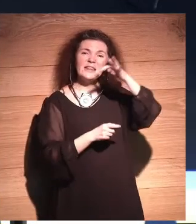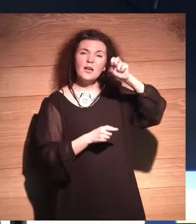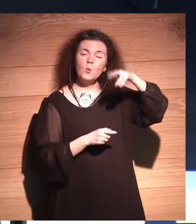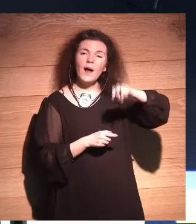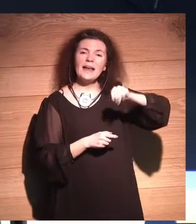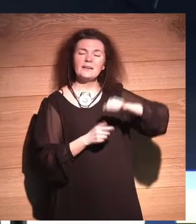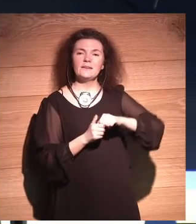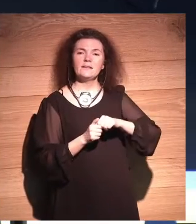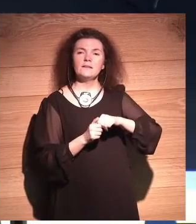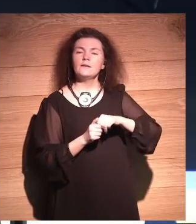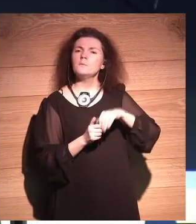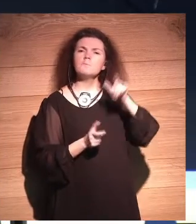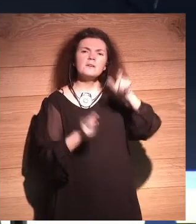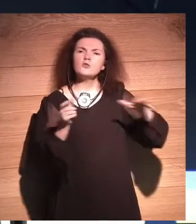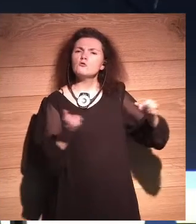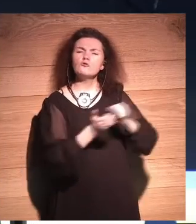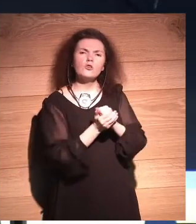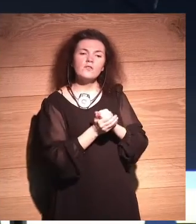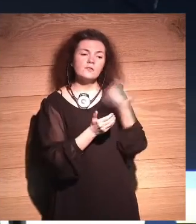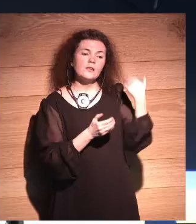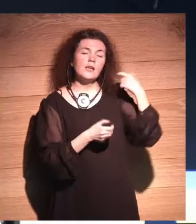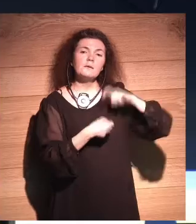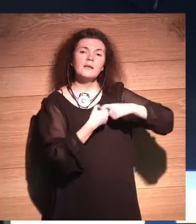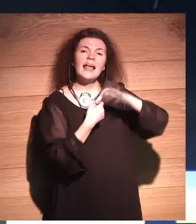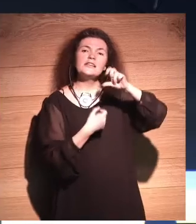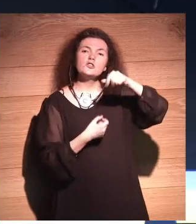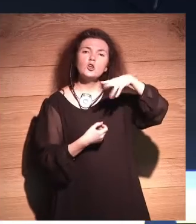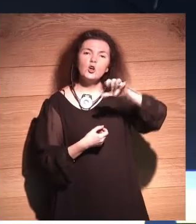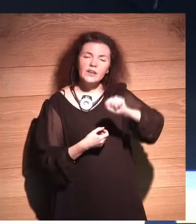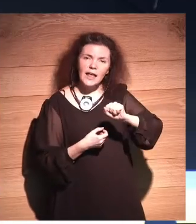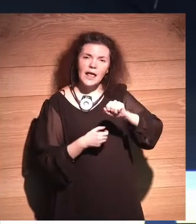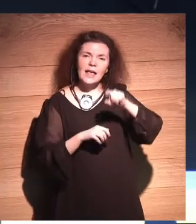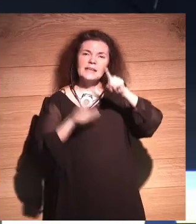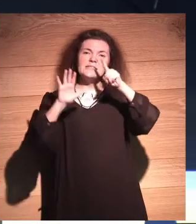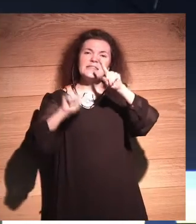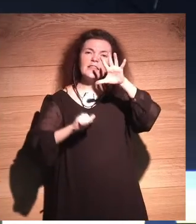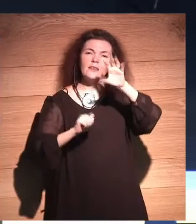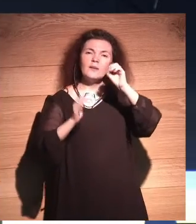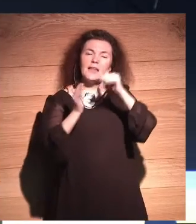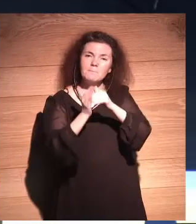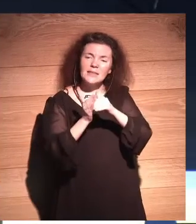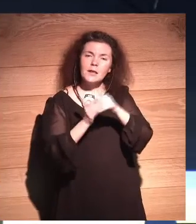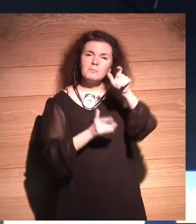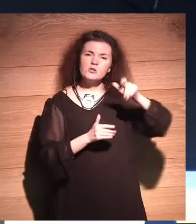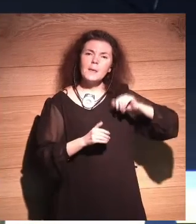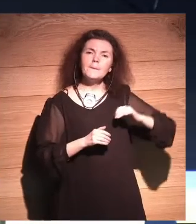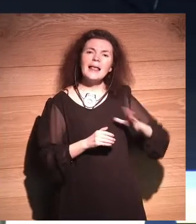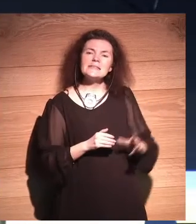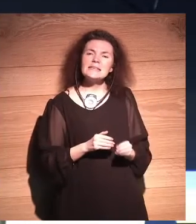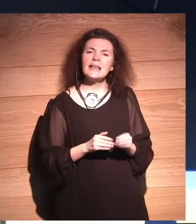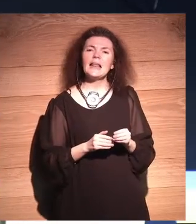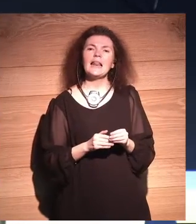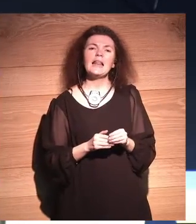all the people who participated in Estonia, 650,000 people signed up in Brazil. People want to engage, and